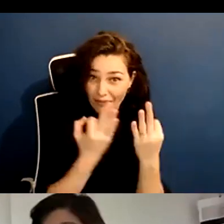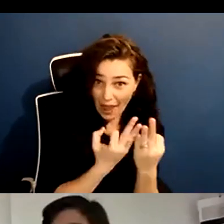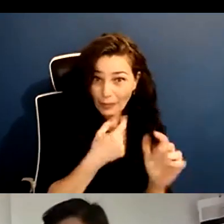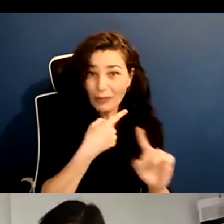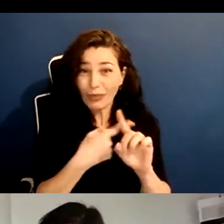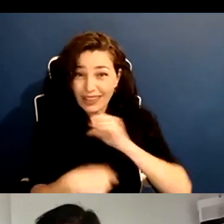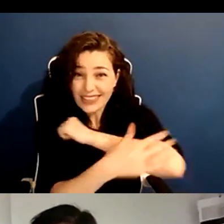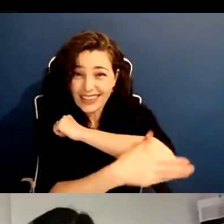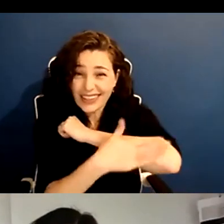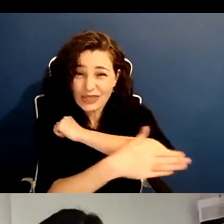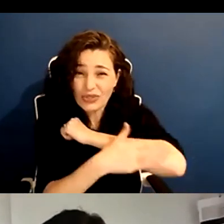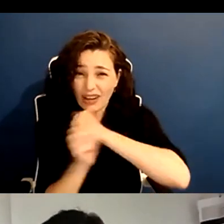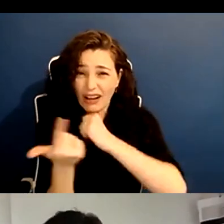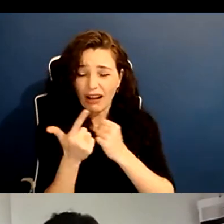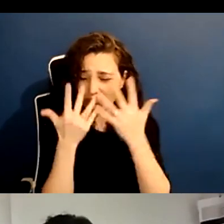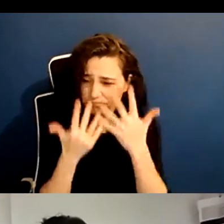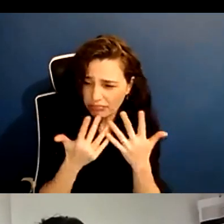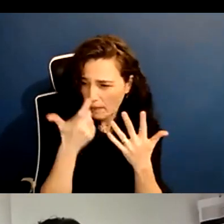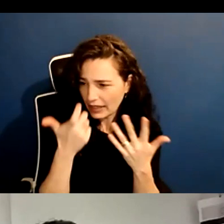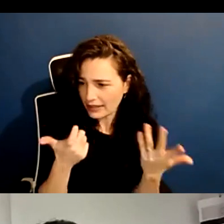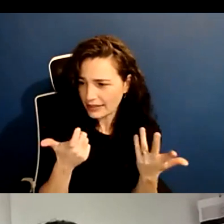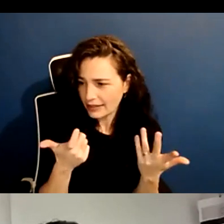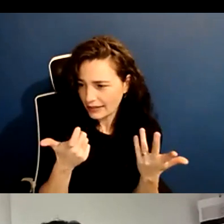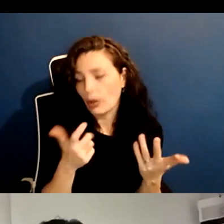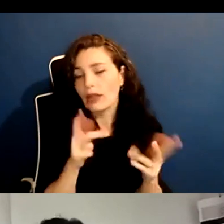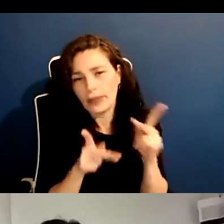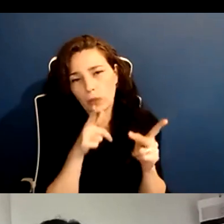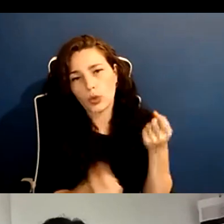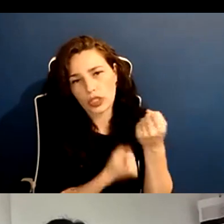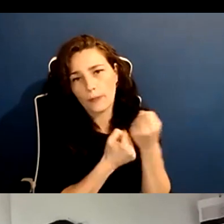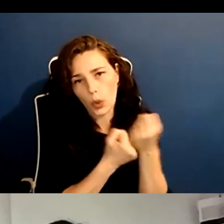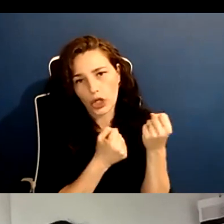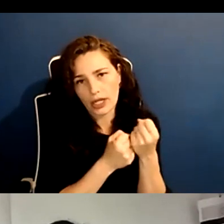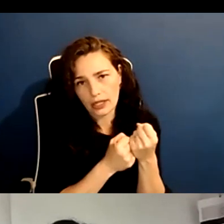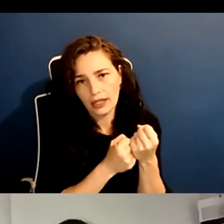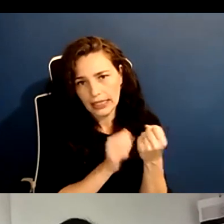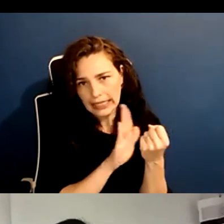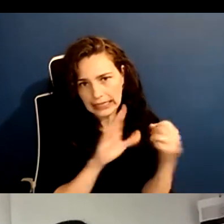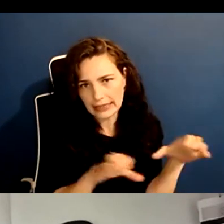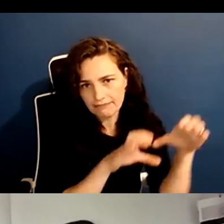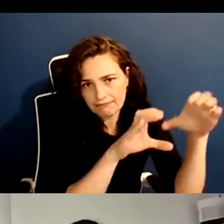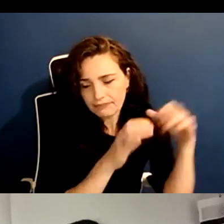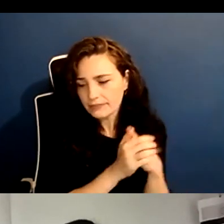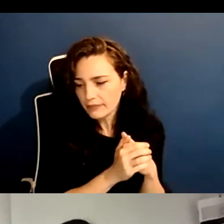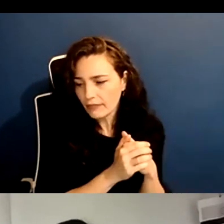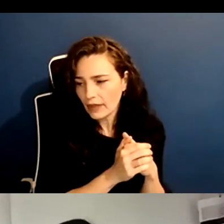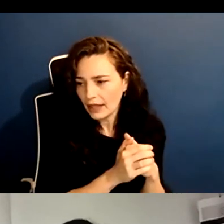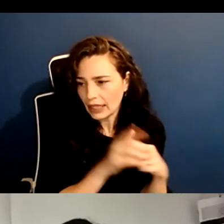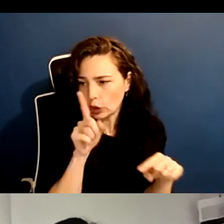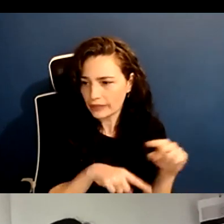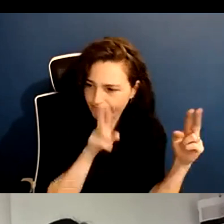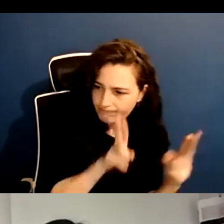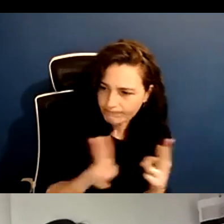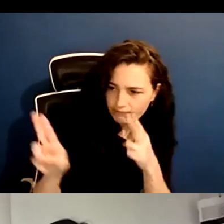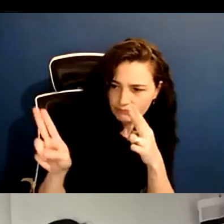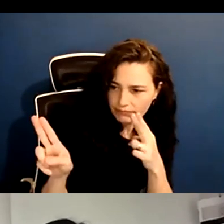who supported, you know, what he was doing. Mm-hmm. And so that was her true search. And so that's how we started to